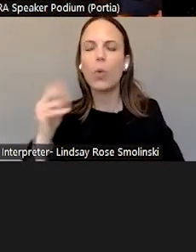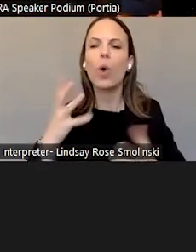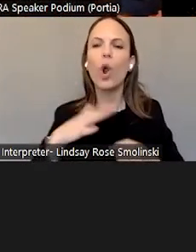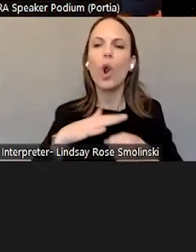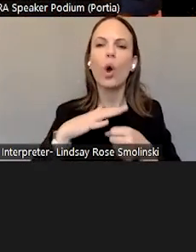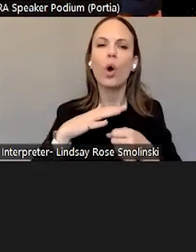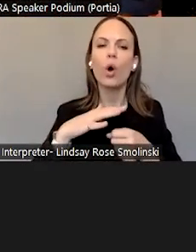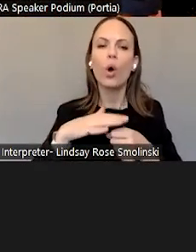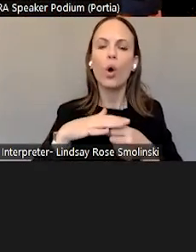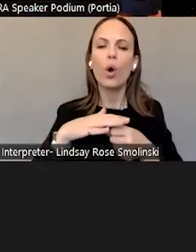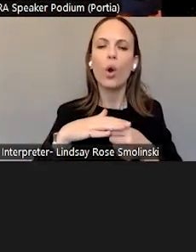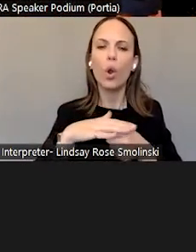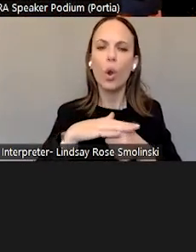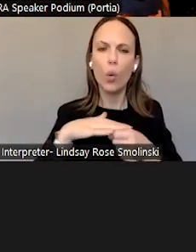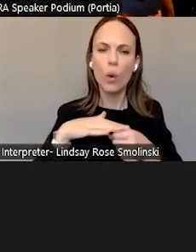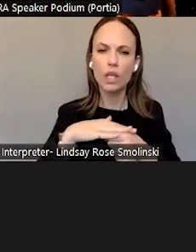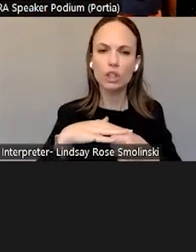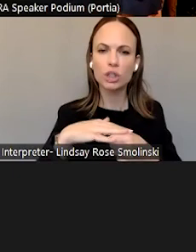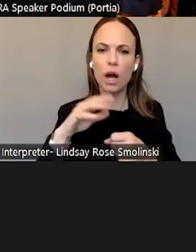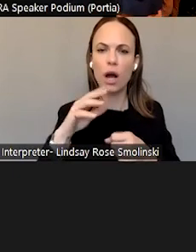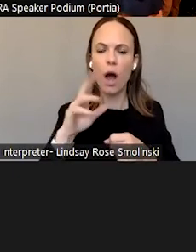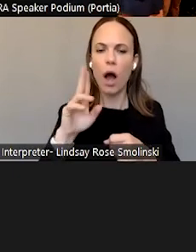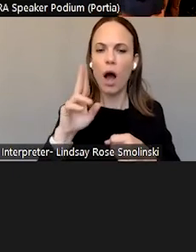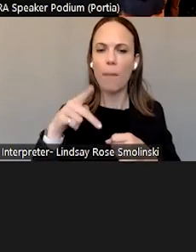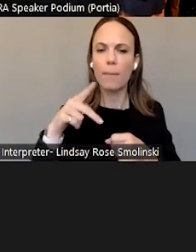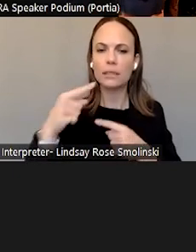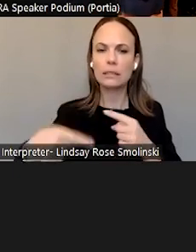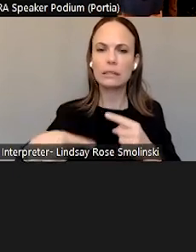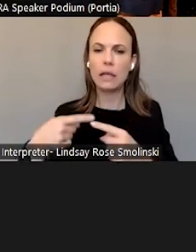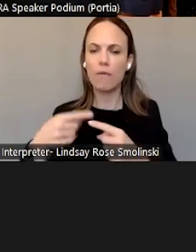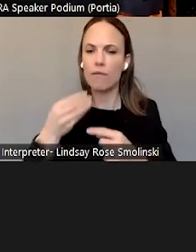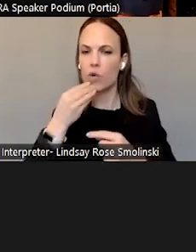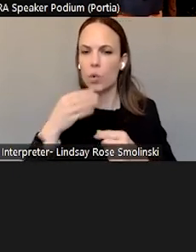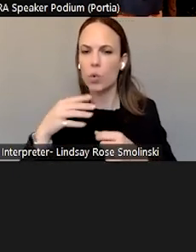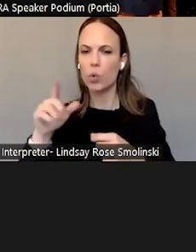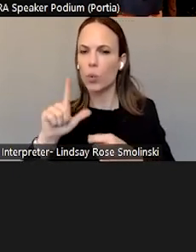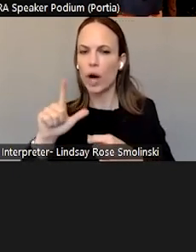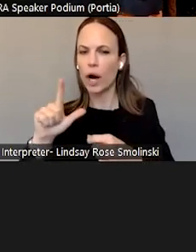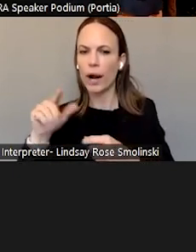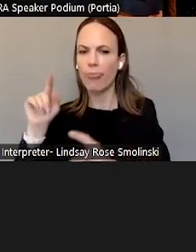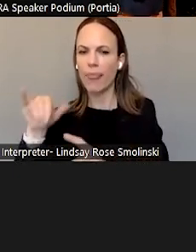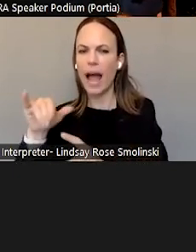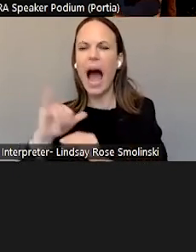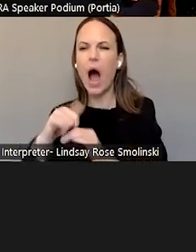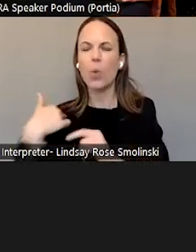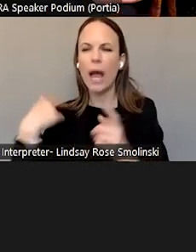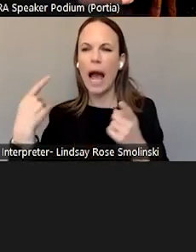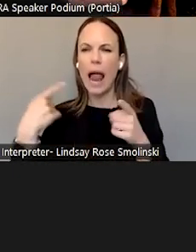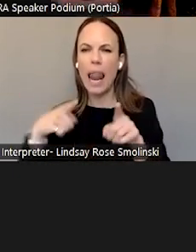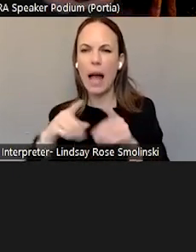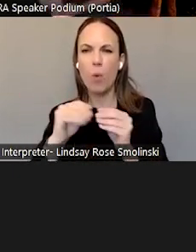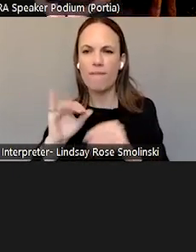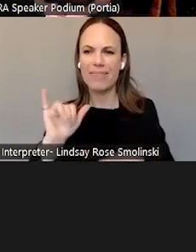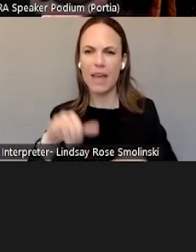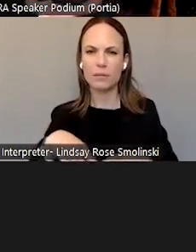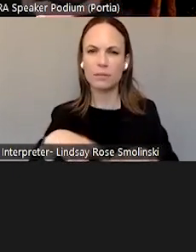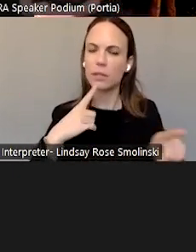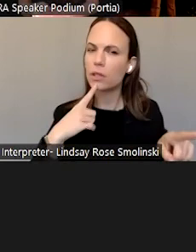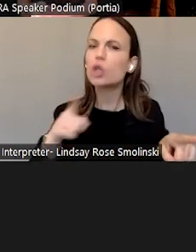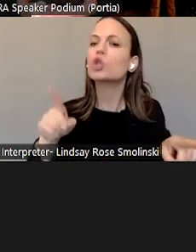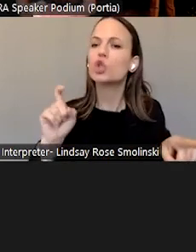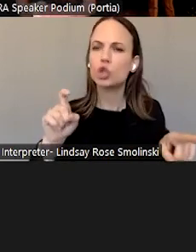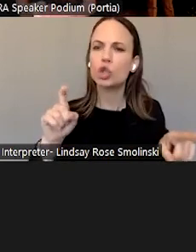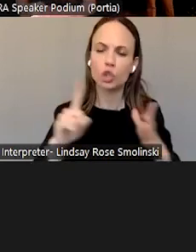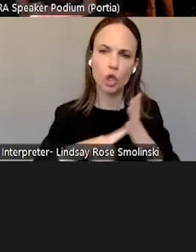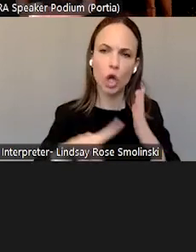Upcycled Food located? How do we help align more of this? Thank you. Yeah, you should definitely